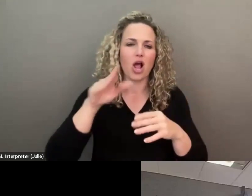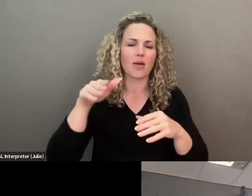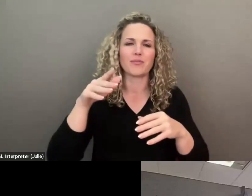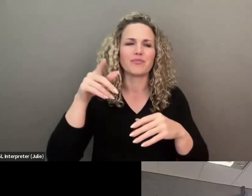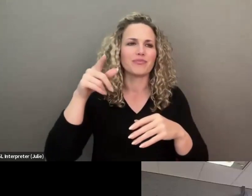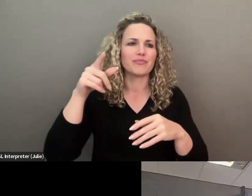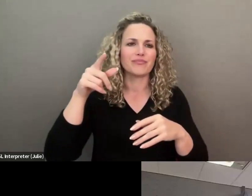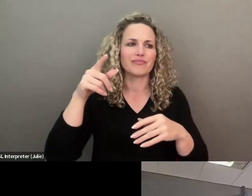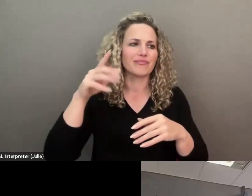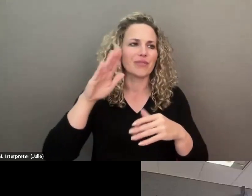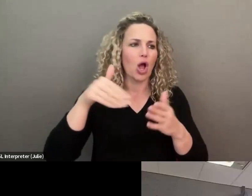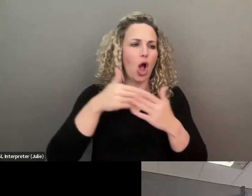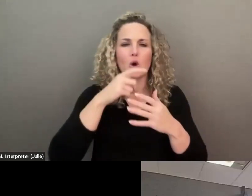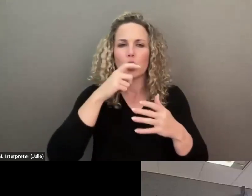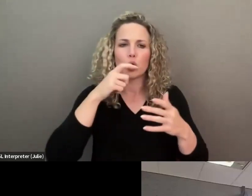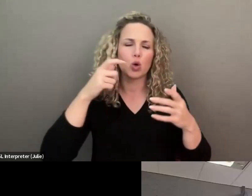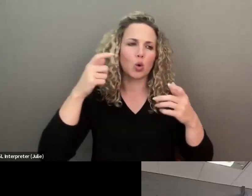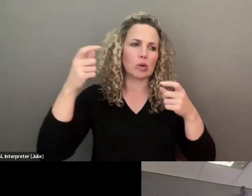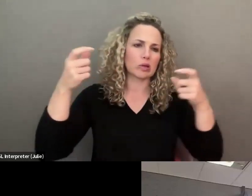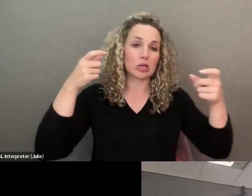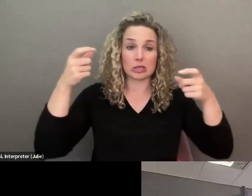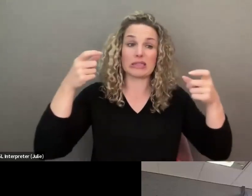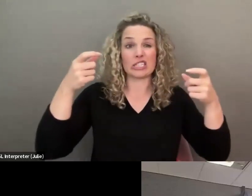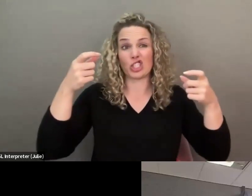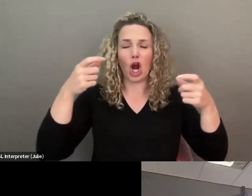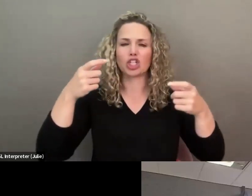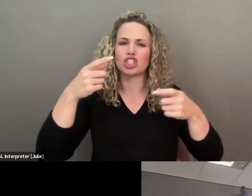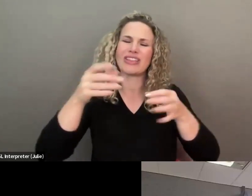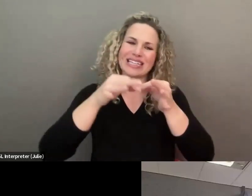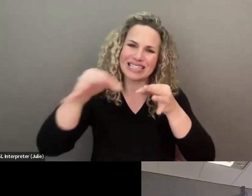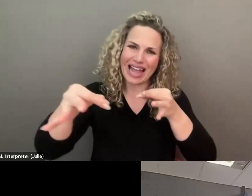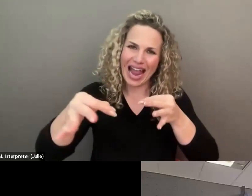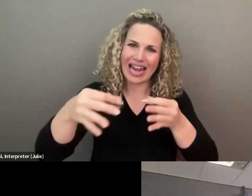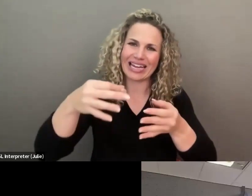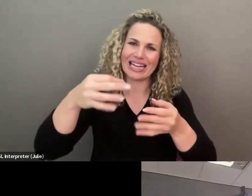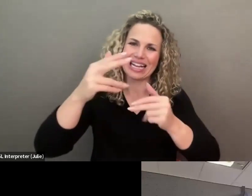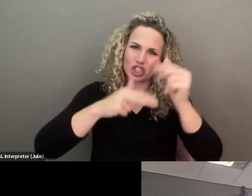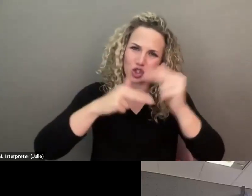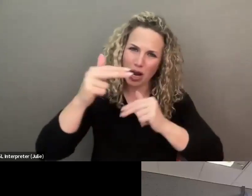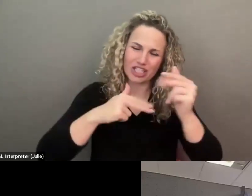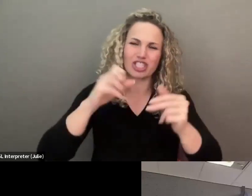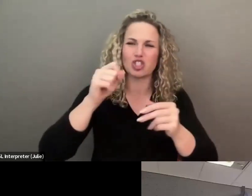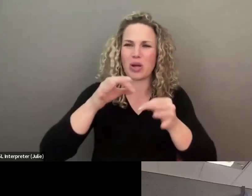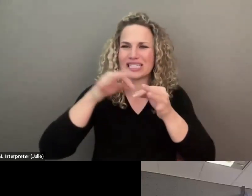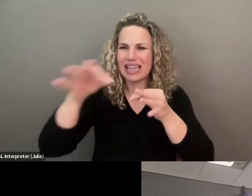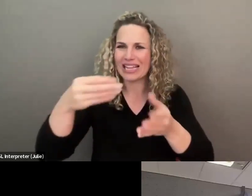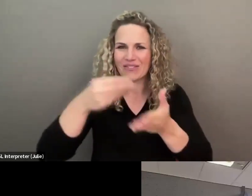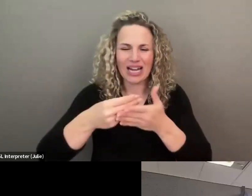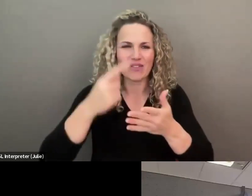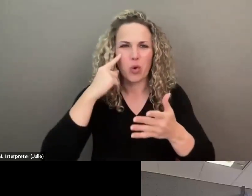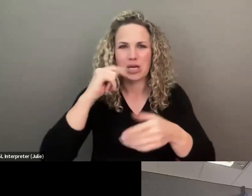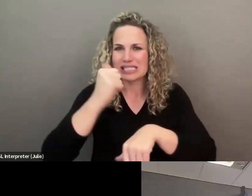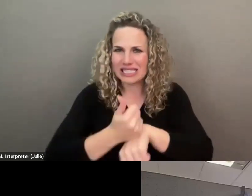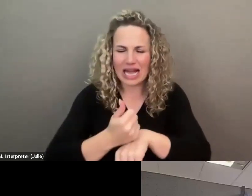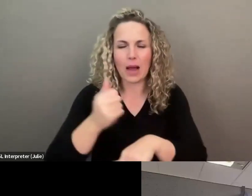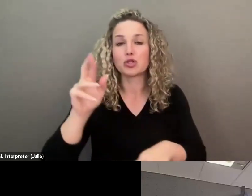the construction, which delayed them to be able to utilize the funding that we had set up. However,